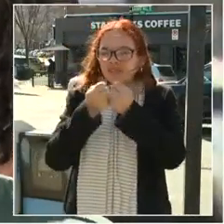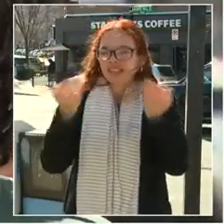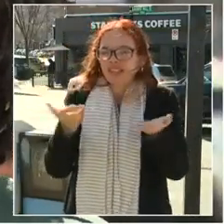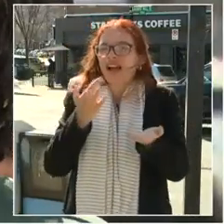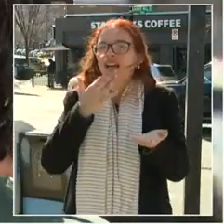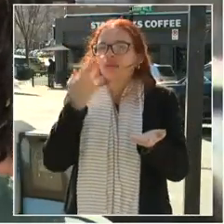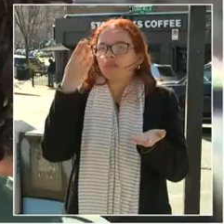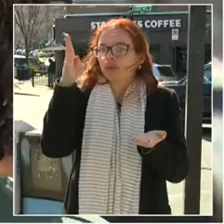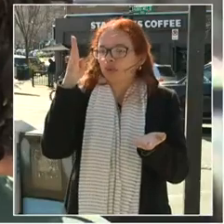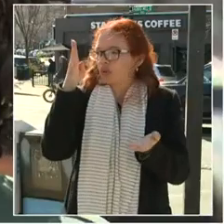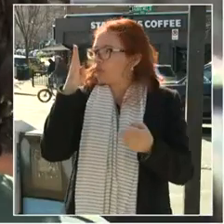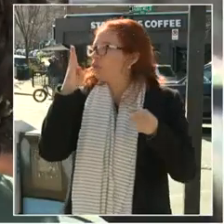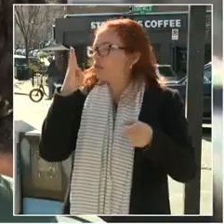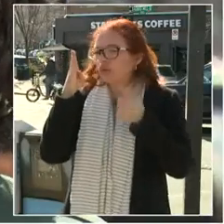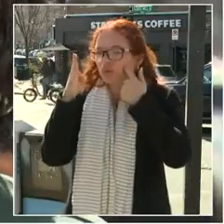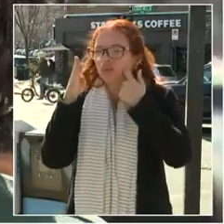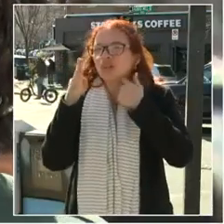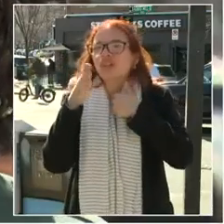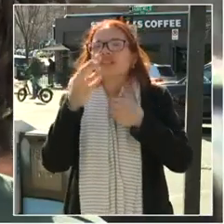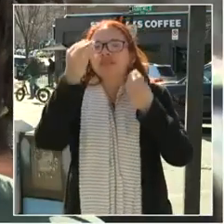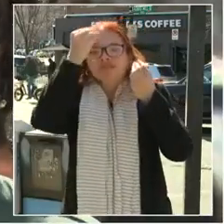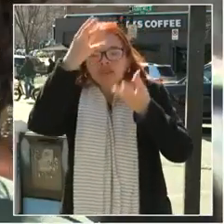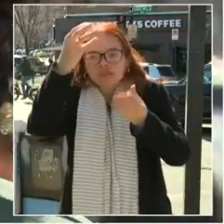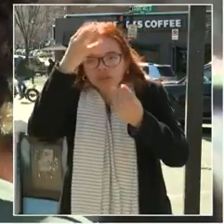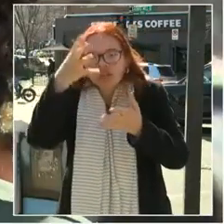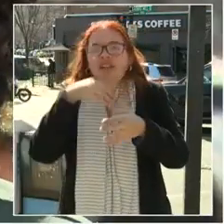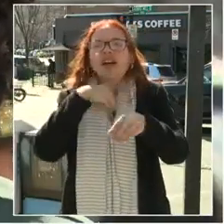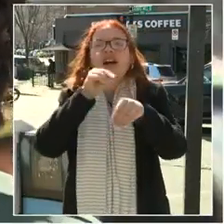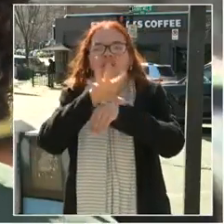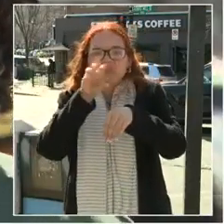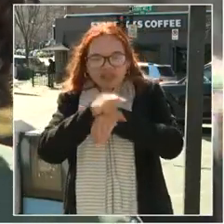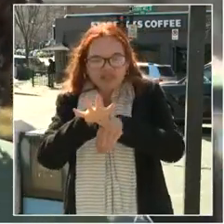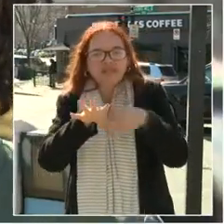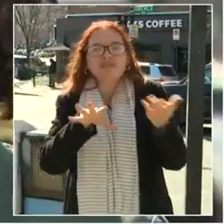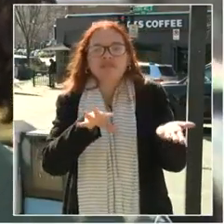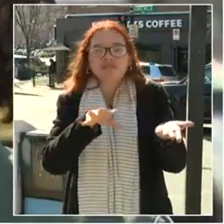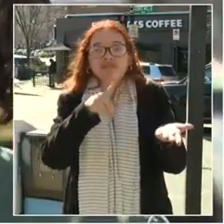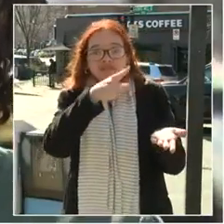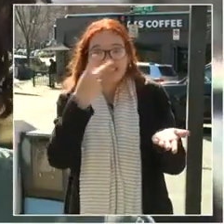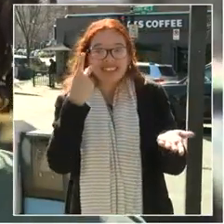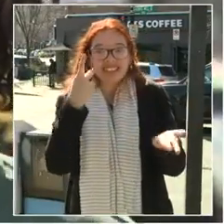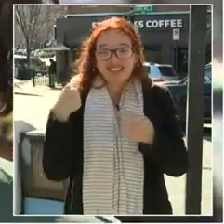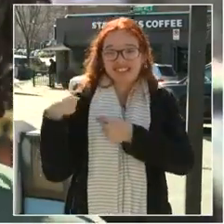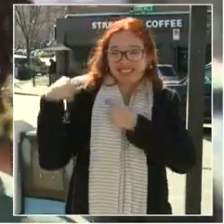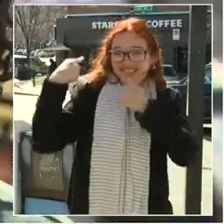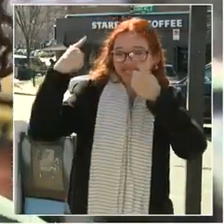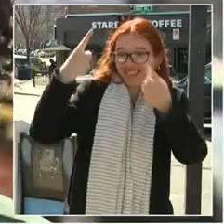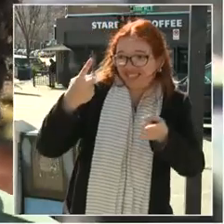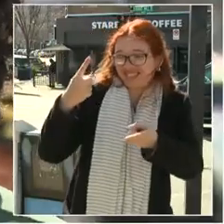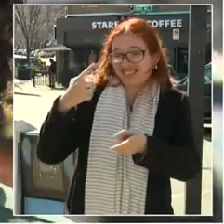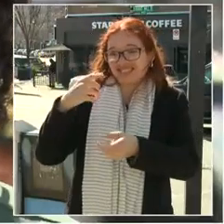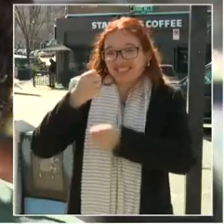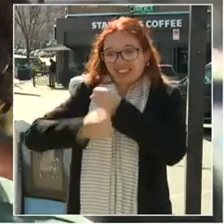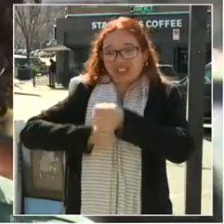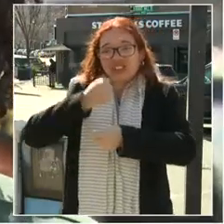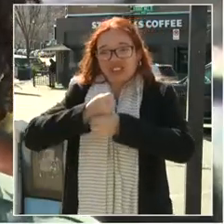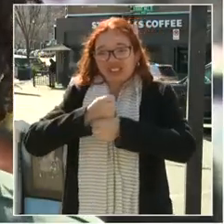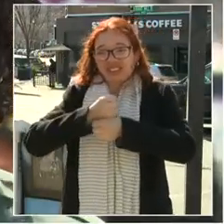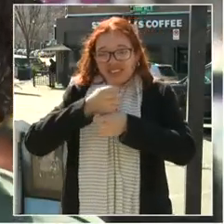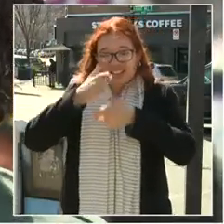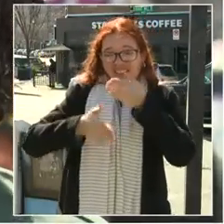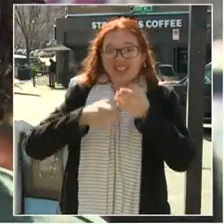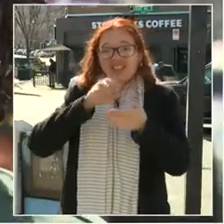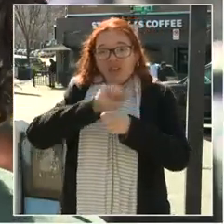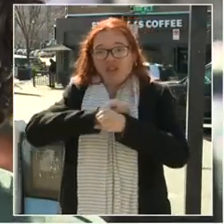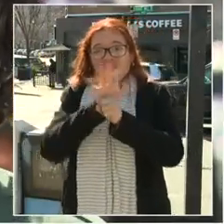information and advice on where to go. What we've seen in the last year post-COVID is that our tourists are coming back.